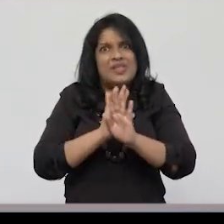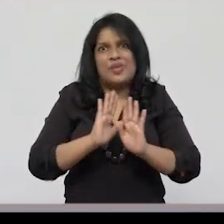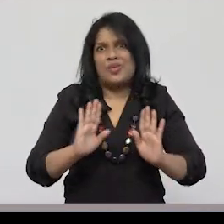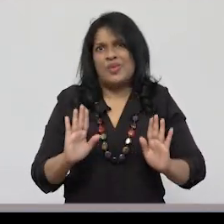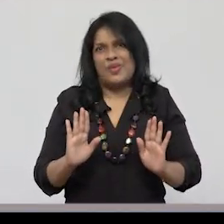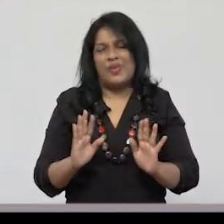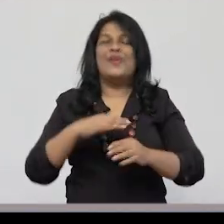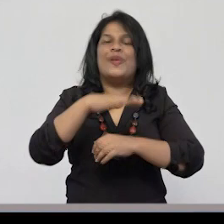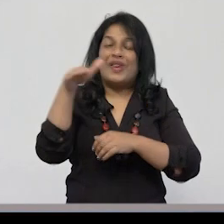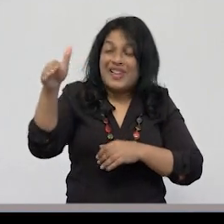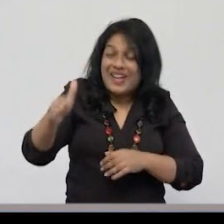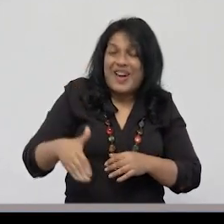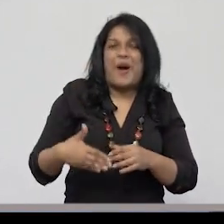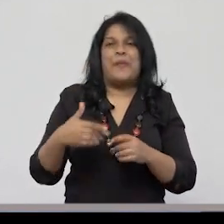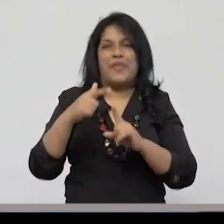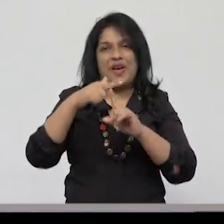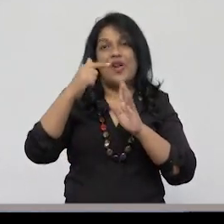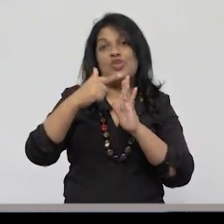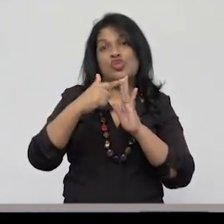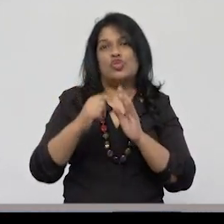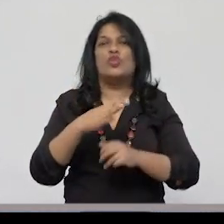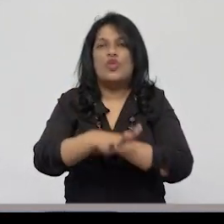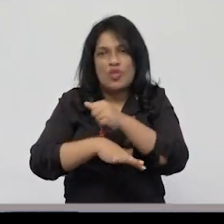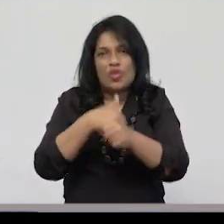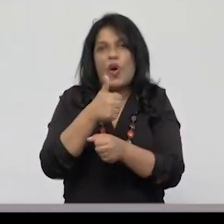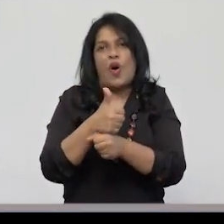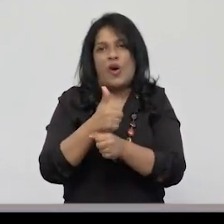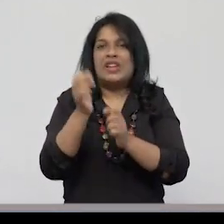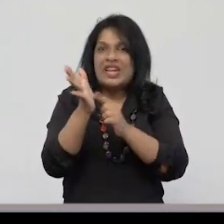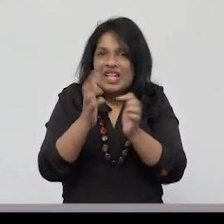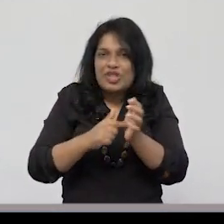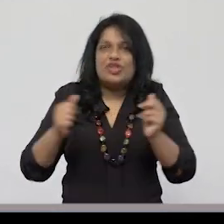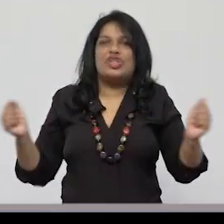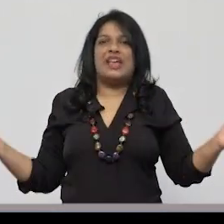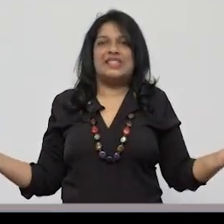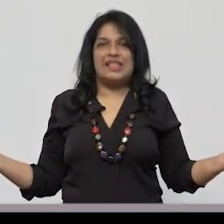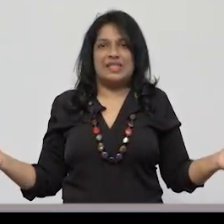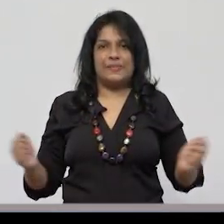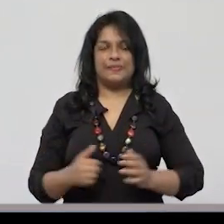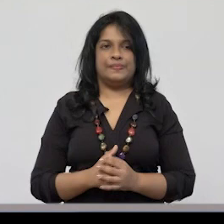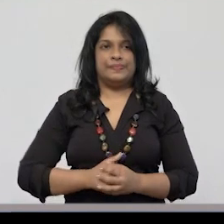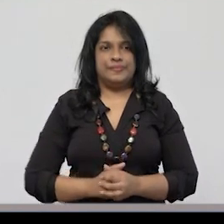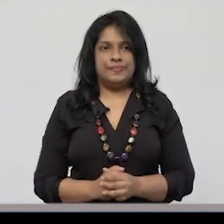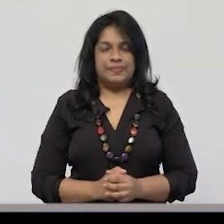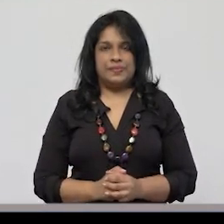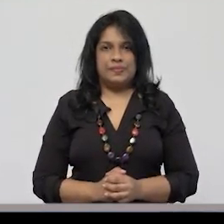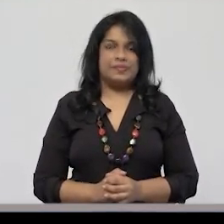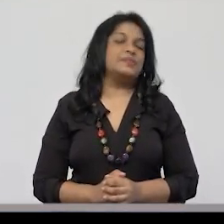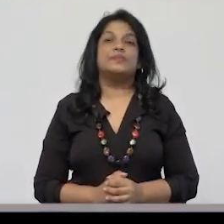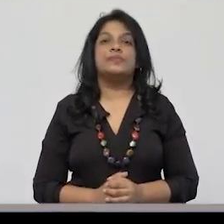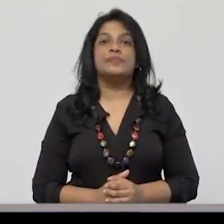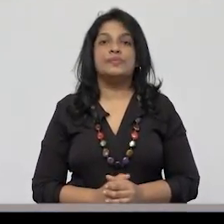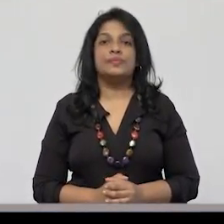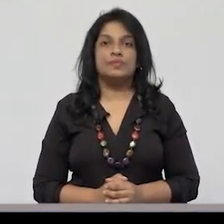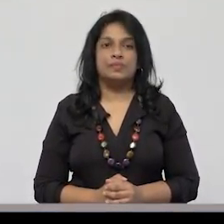to me. Come to me. This is not about salvation today. This is not even about, having forgiveness,